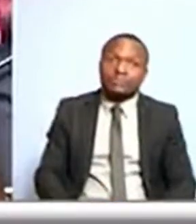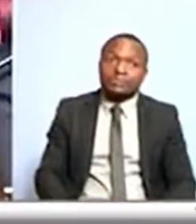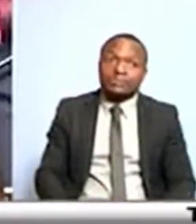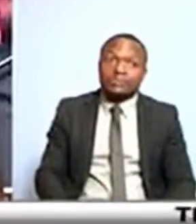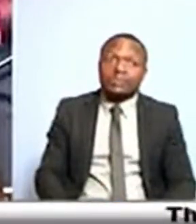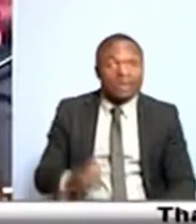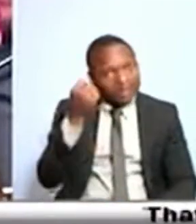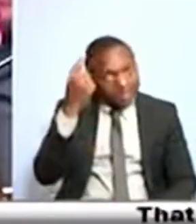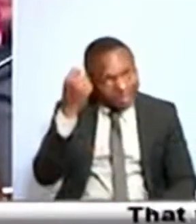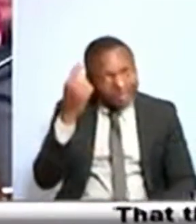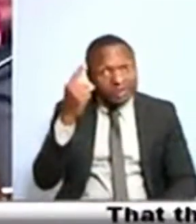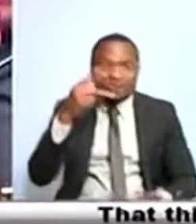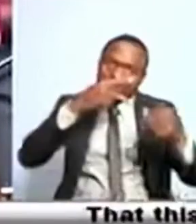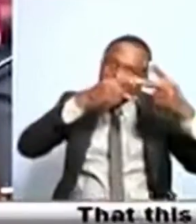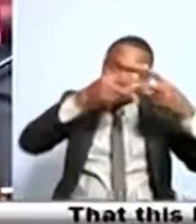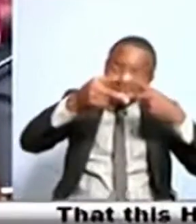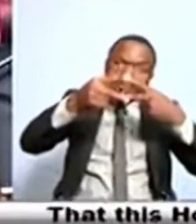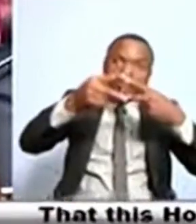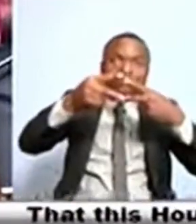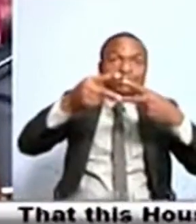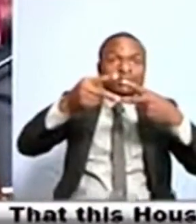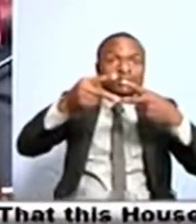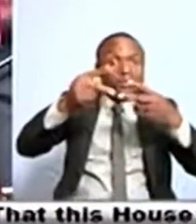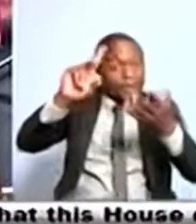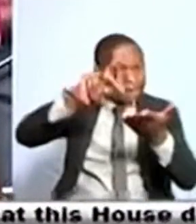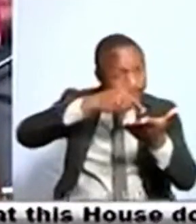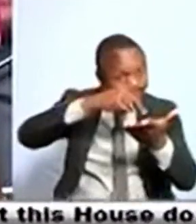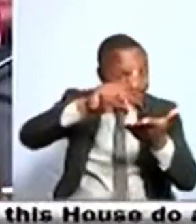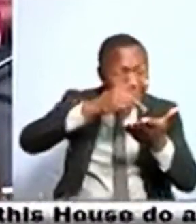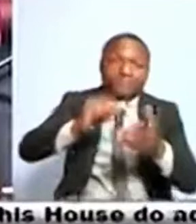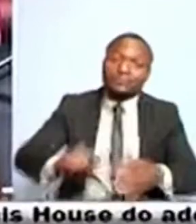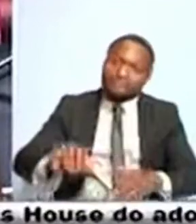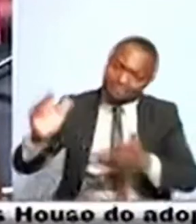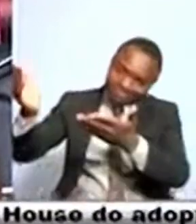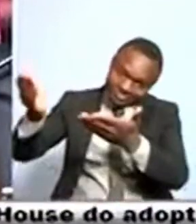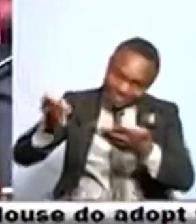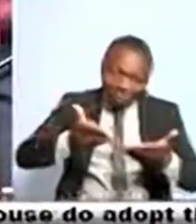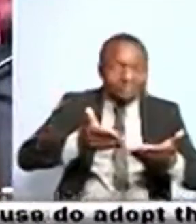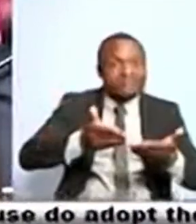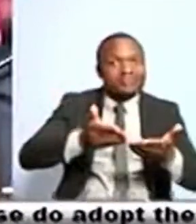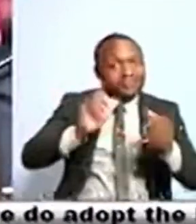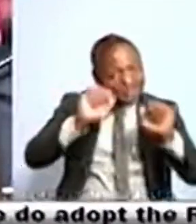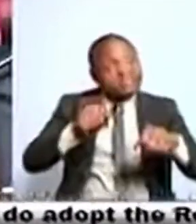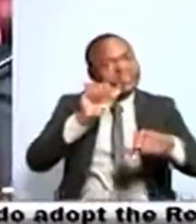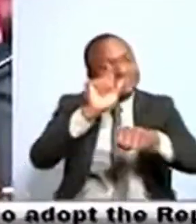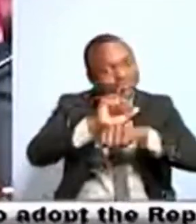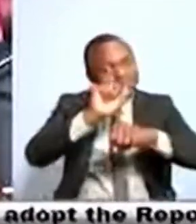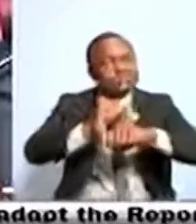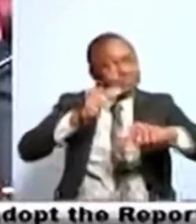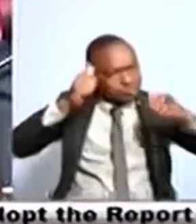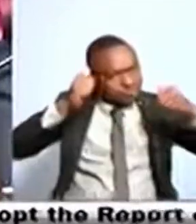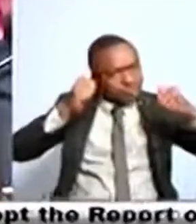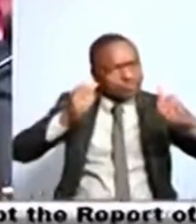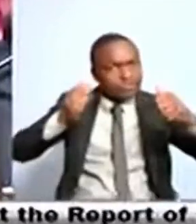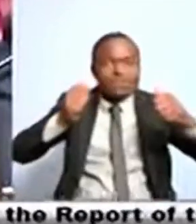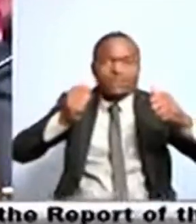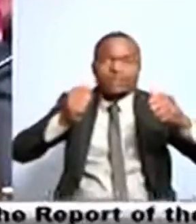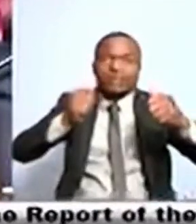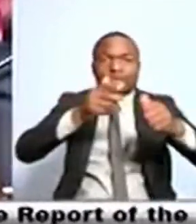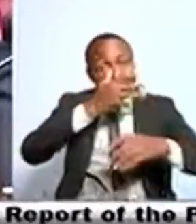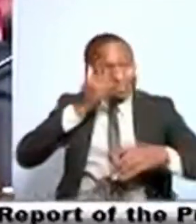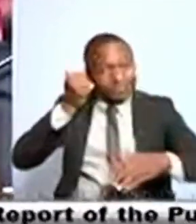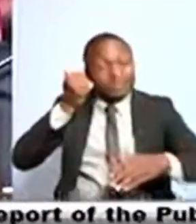who understand your vision as a party. Bring them in so that we can work smoothly for the betterment of